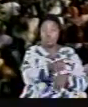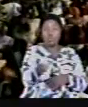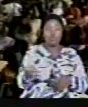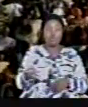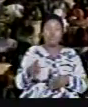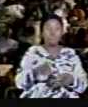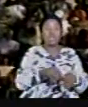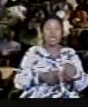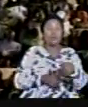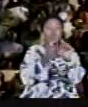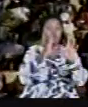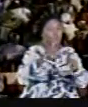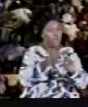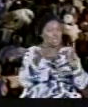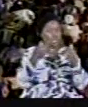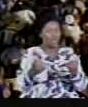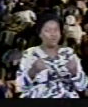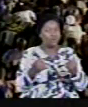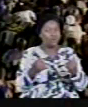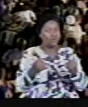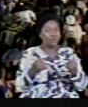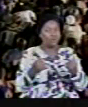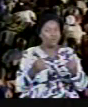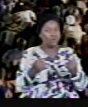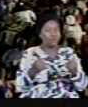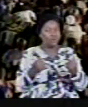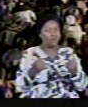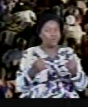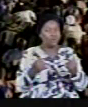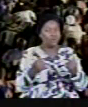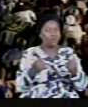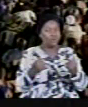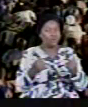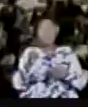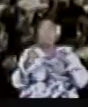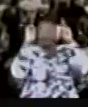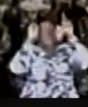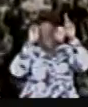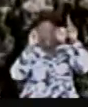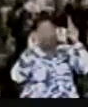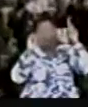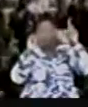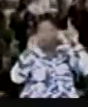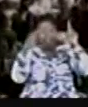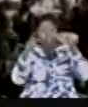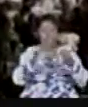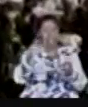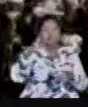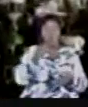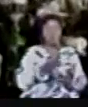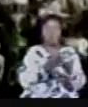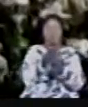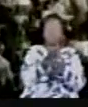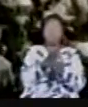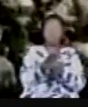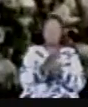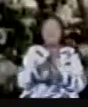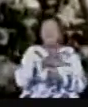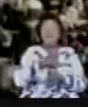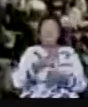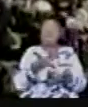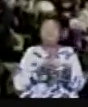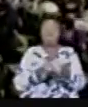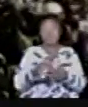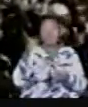now, when the Holy Ghost comes, he, the Spirit of truth, and the Spirit of